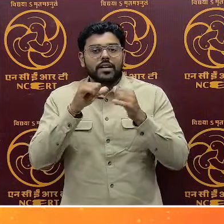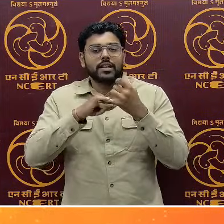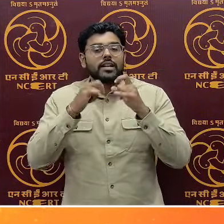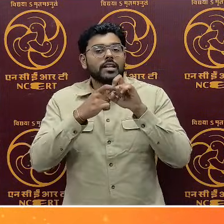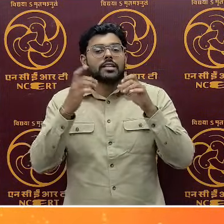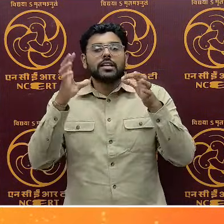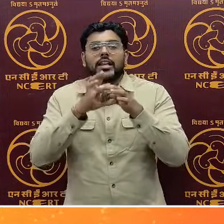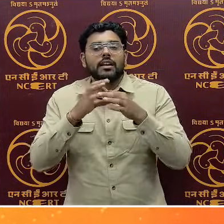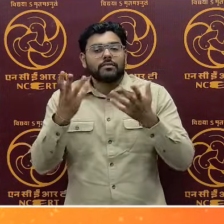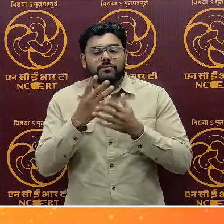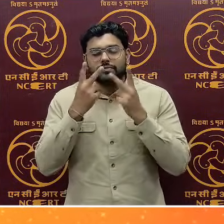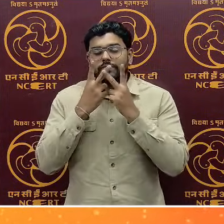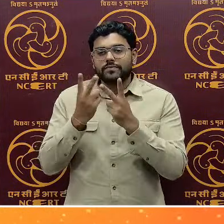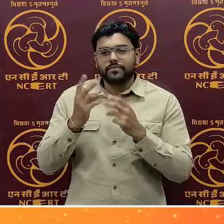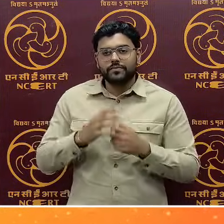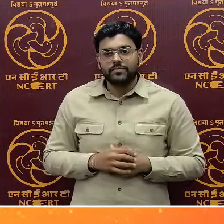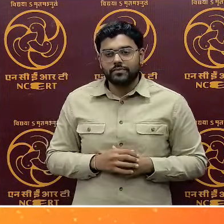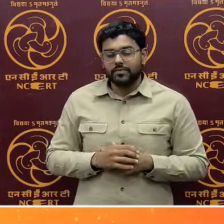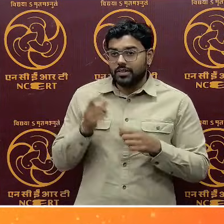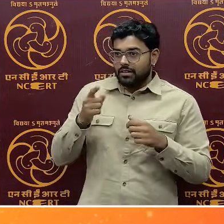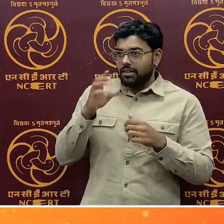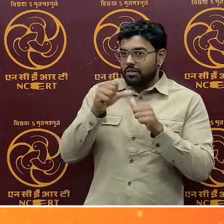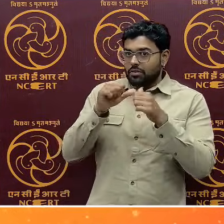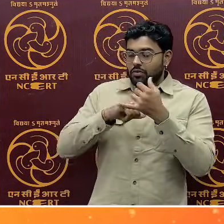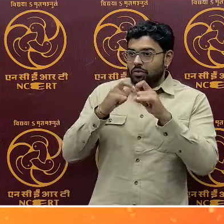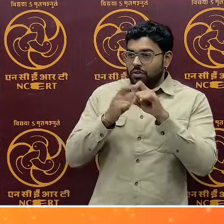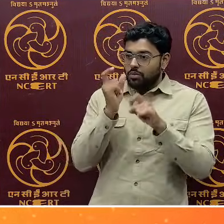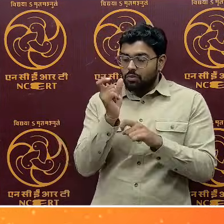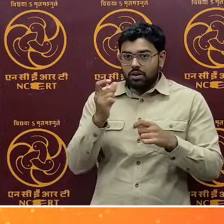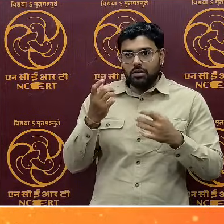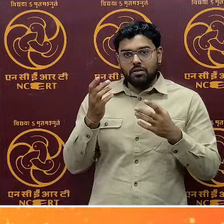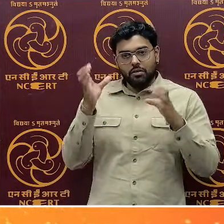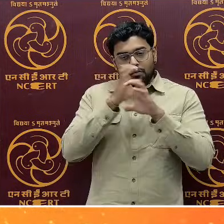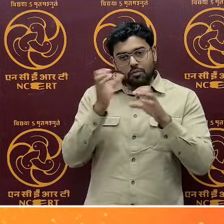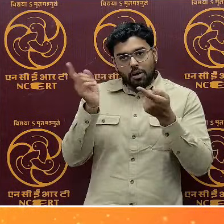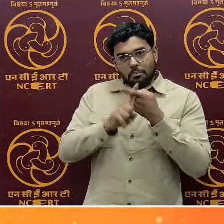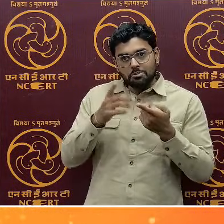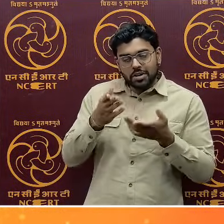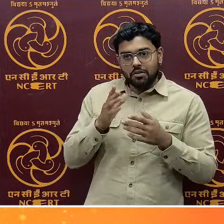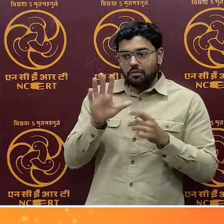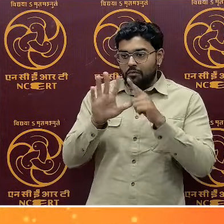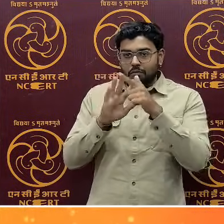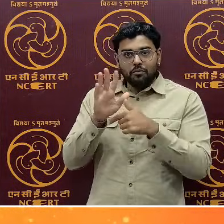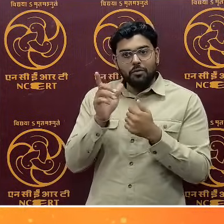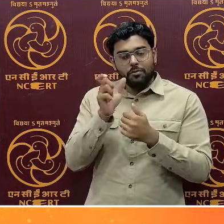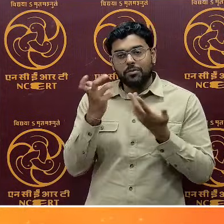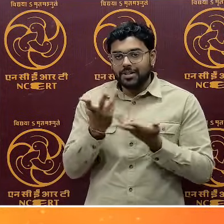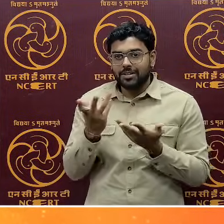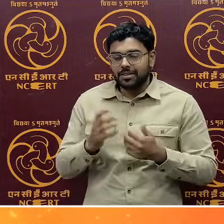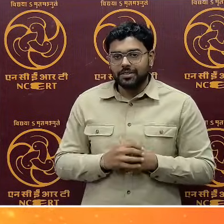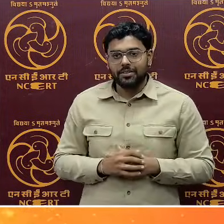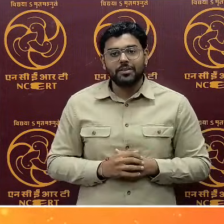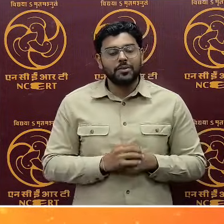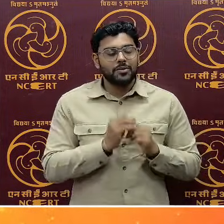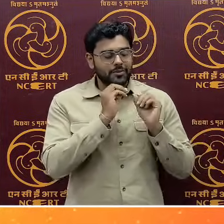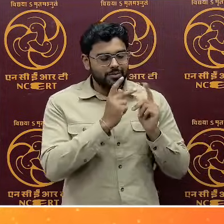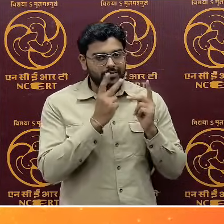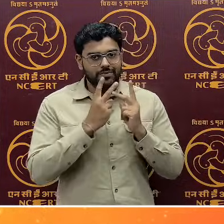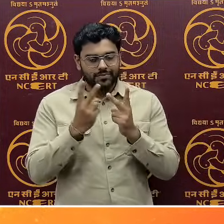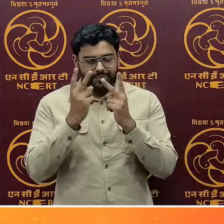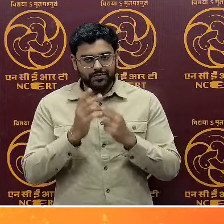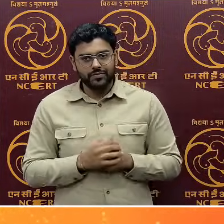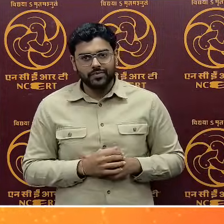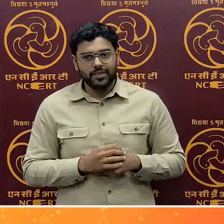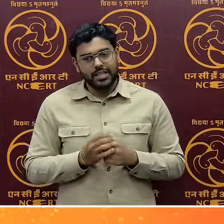to it here. Case in itself has become a big mystery here. Forget the fifth word that we are referring to. Okay? Indeed. So